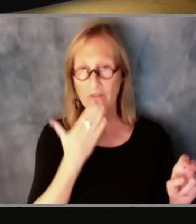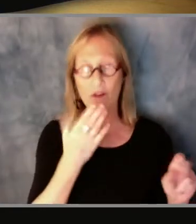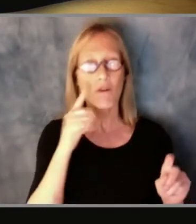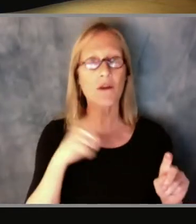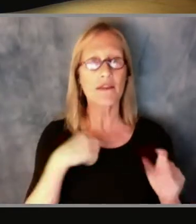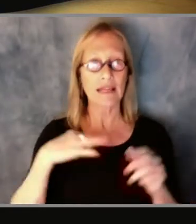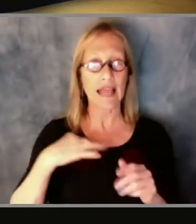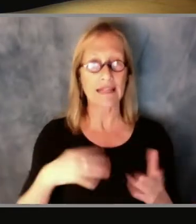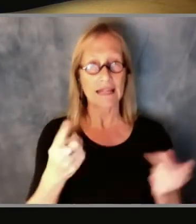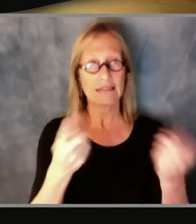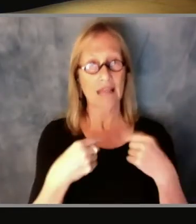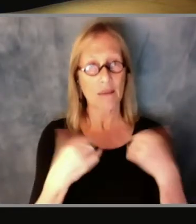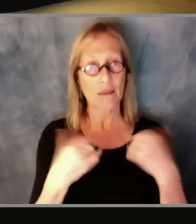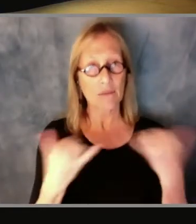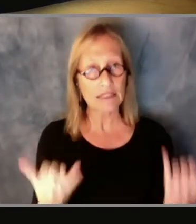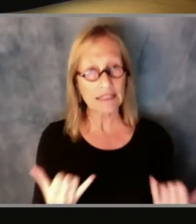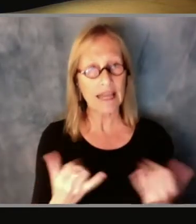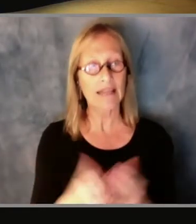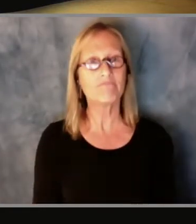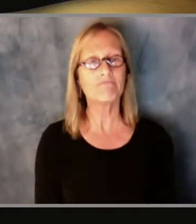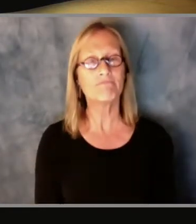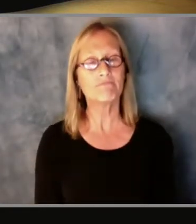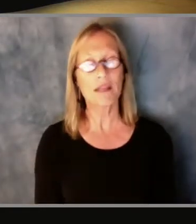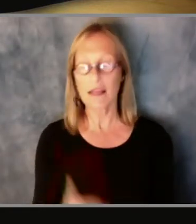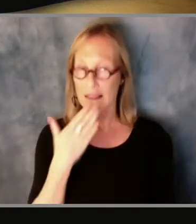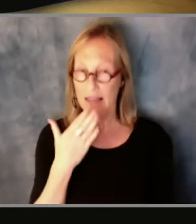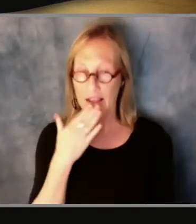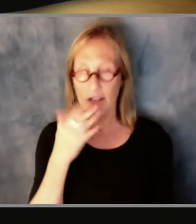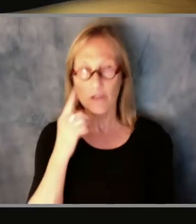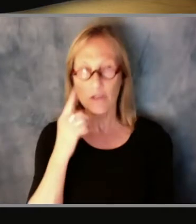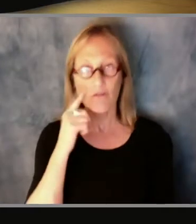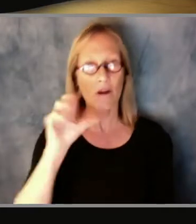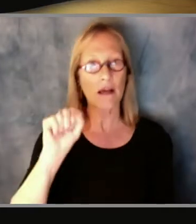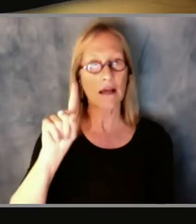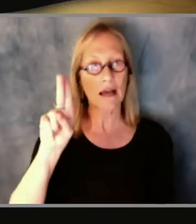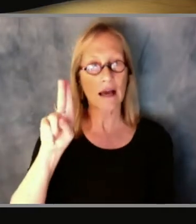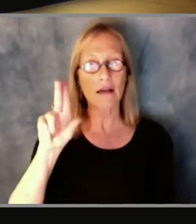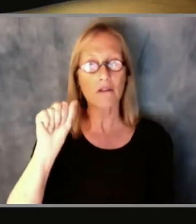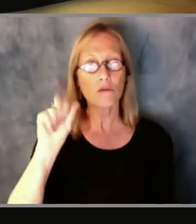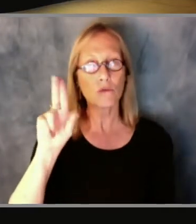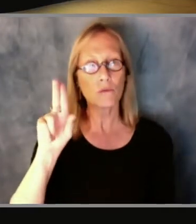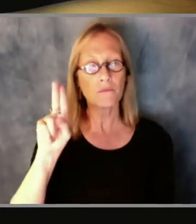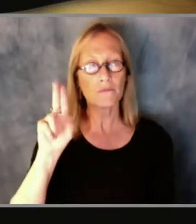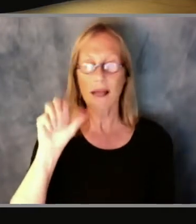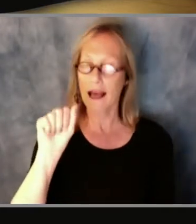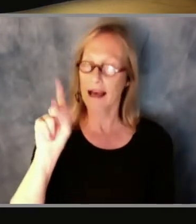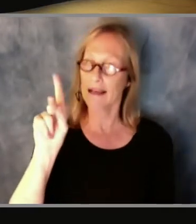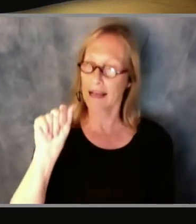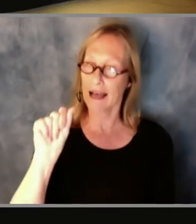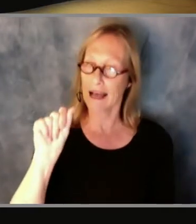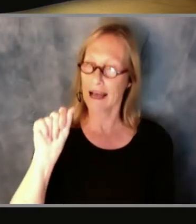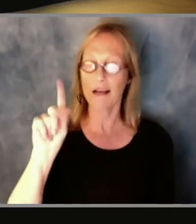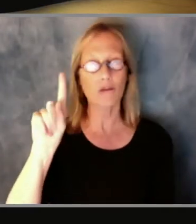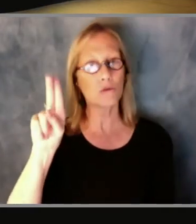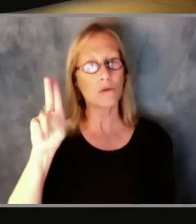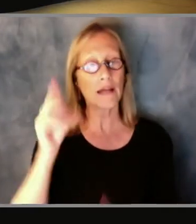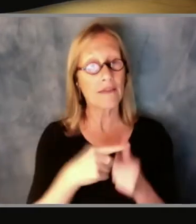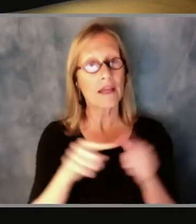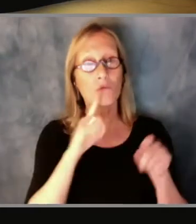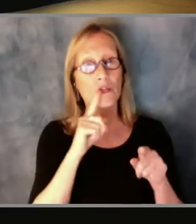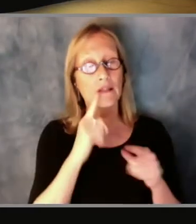for Akaku for being here, and especially grateful for our community, especially